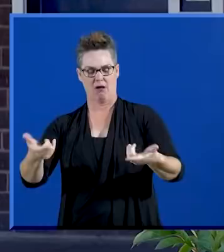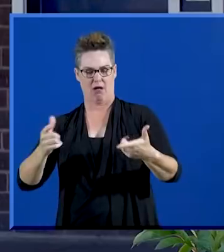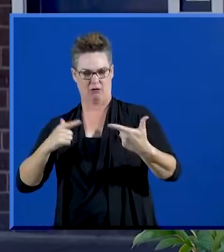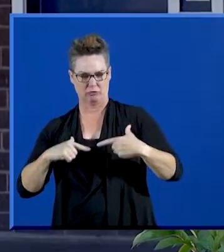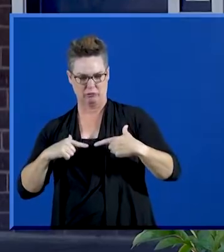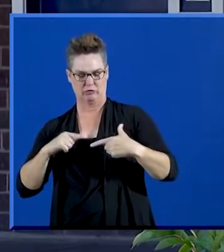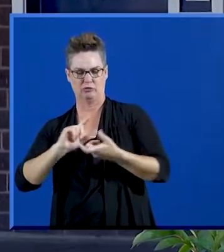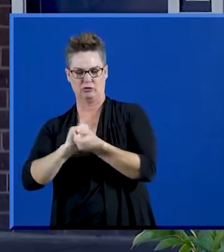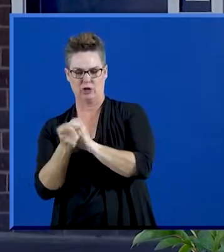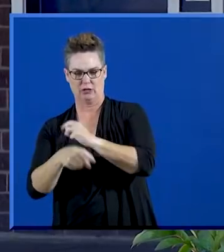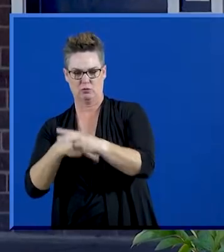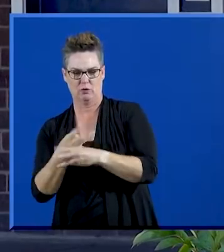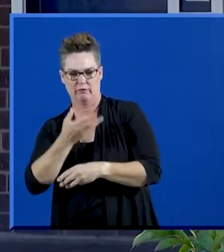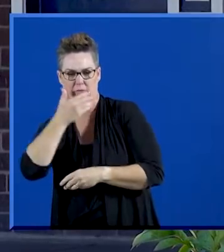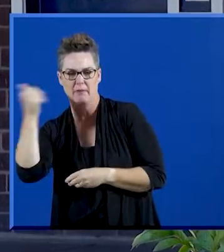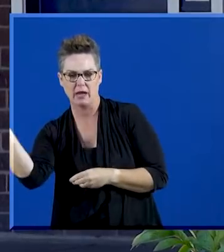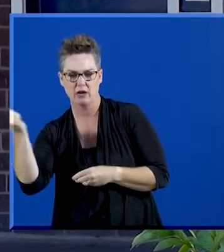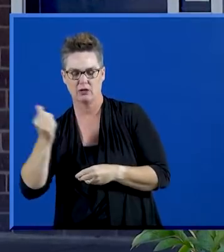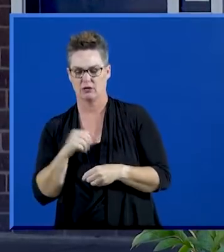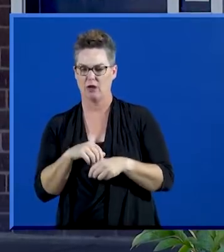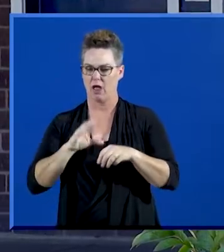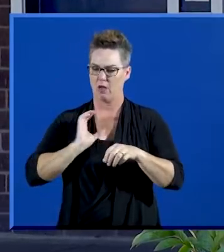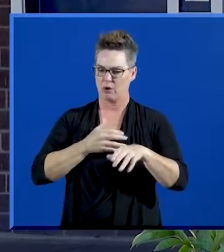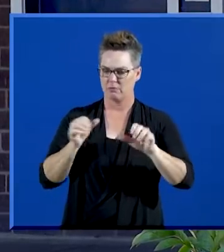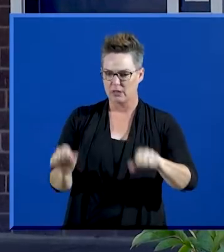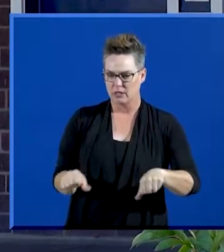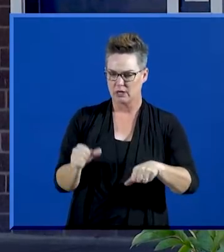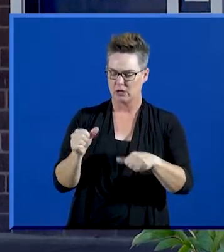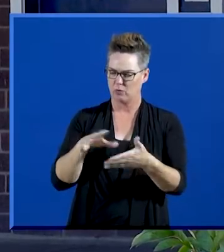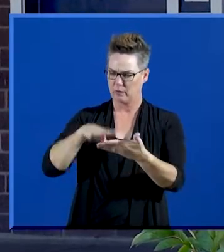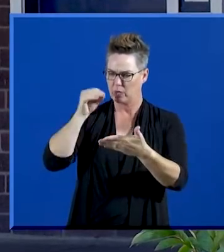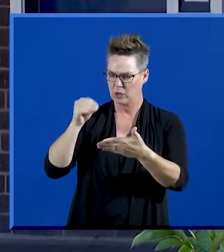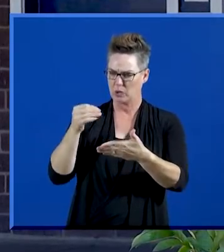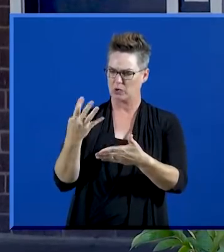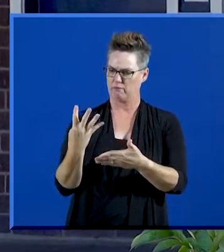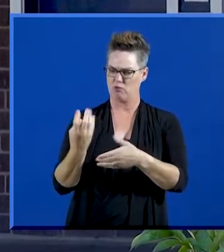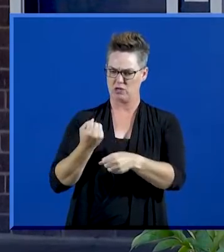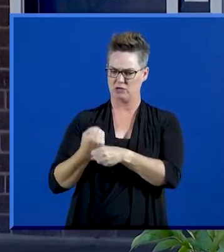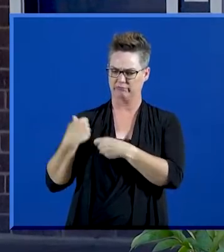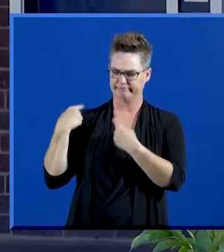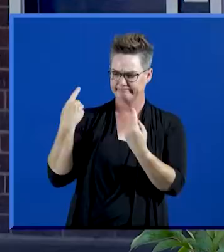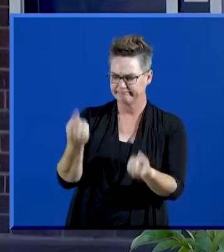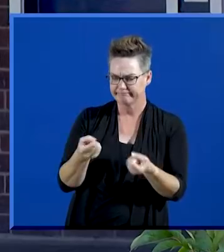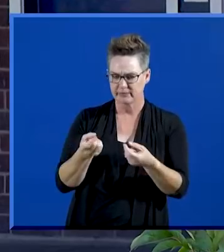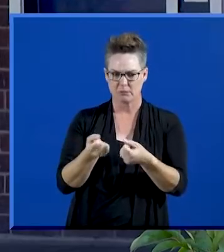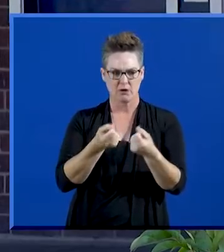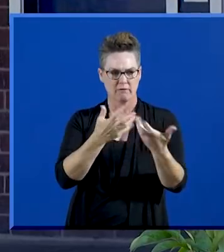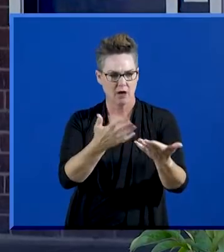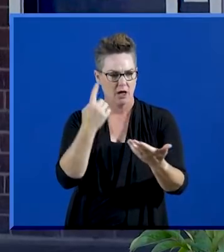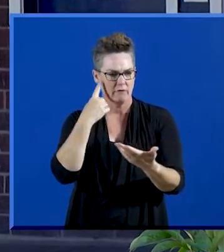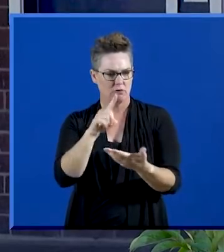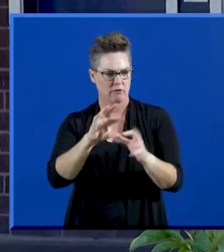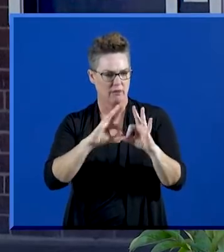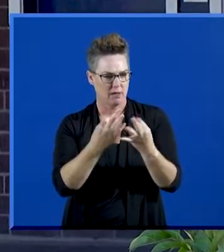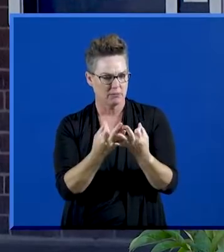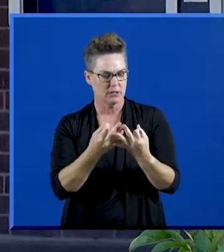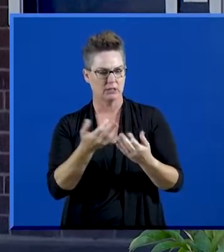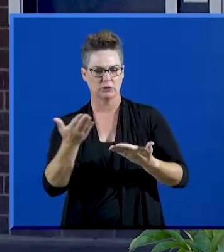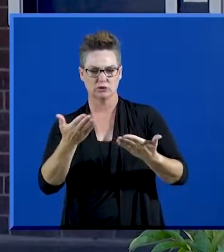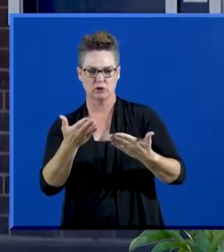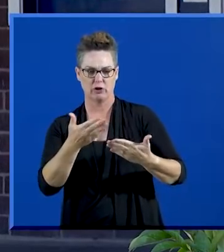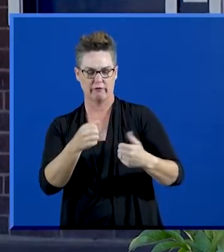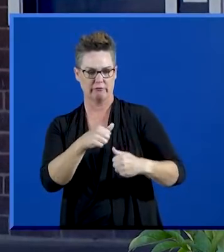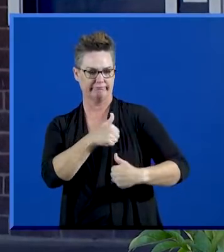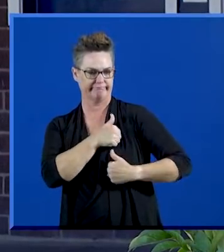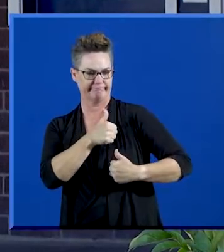to change it for the better. It's our duty to take what we have learned these past 4 years and use them to provide for our families, to serve